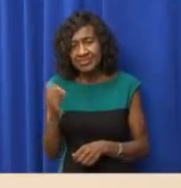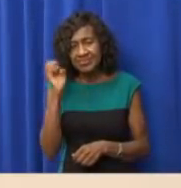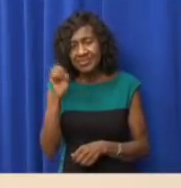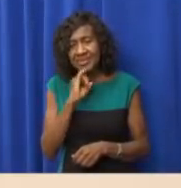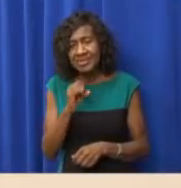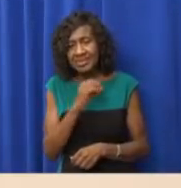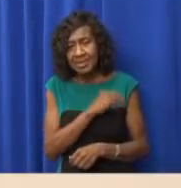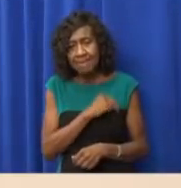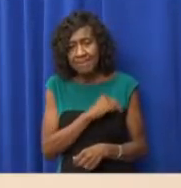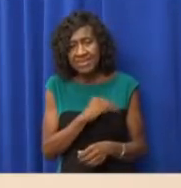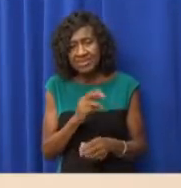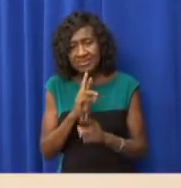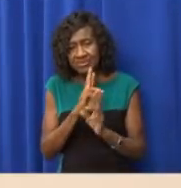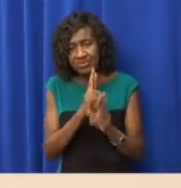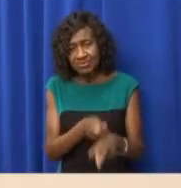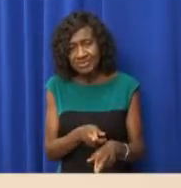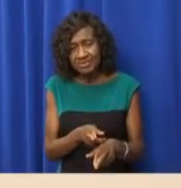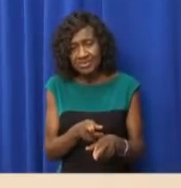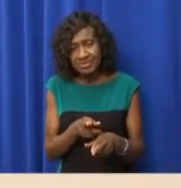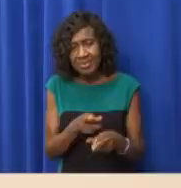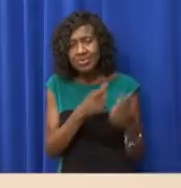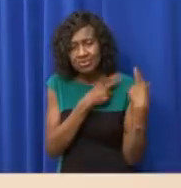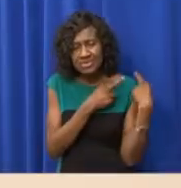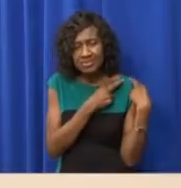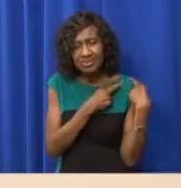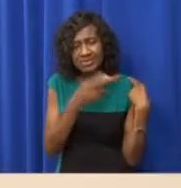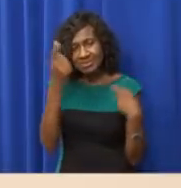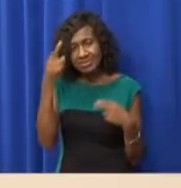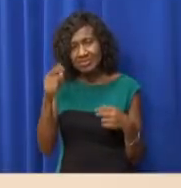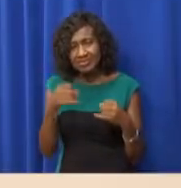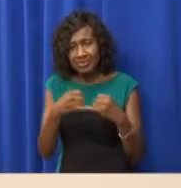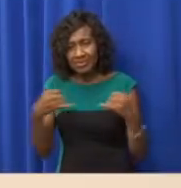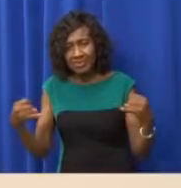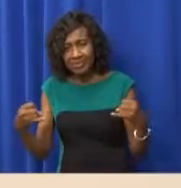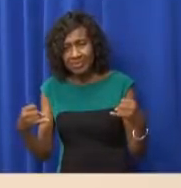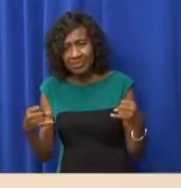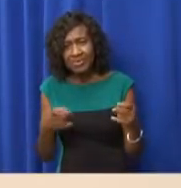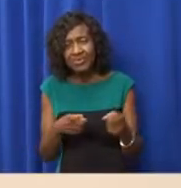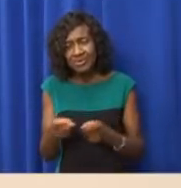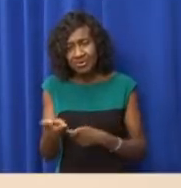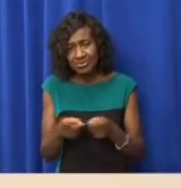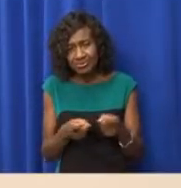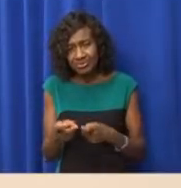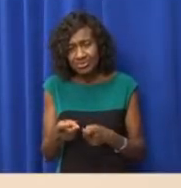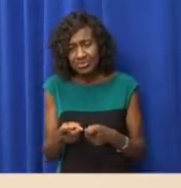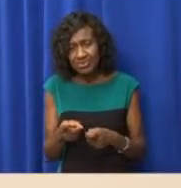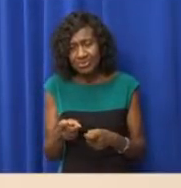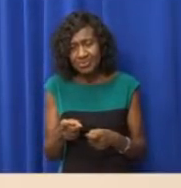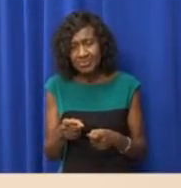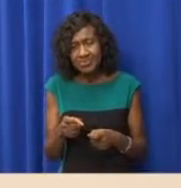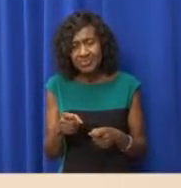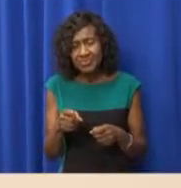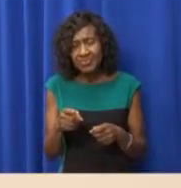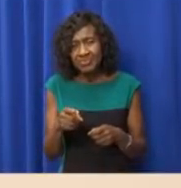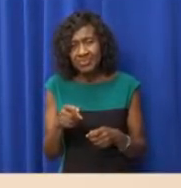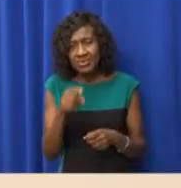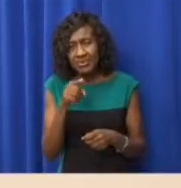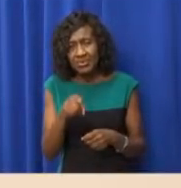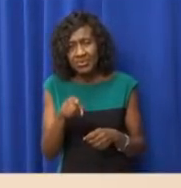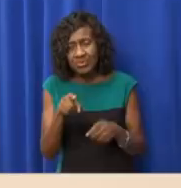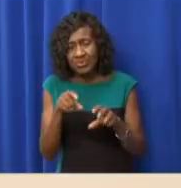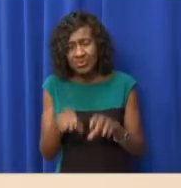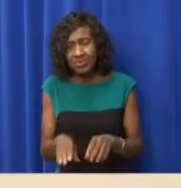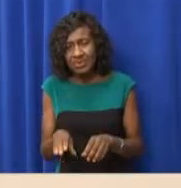border control and immigration issues, it would certainly help me if you could sort of outline in broad